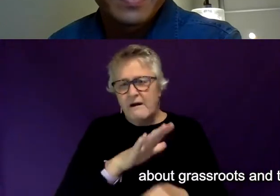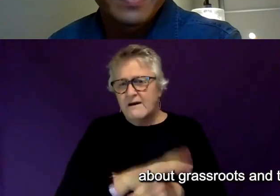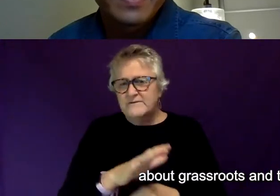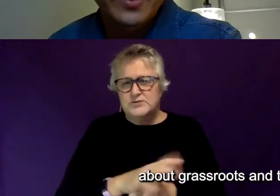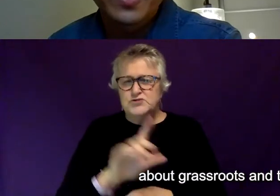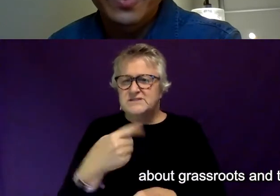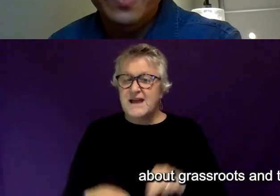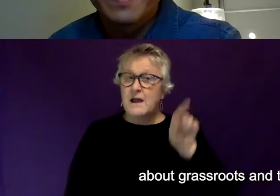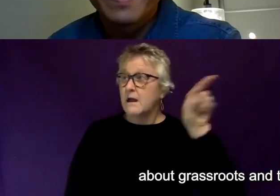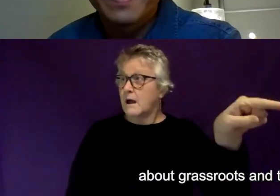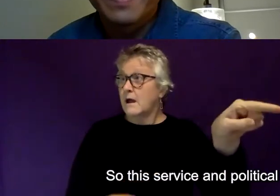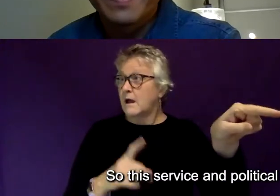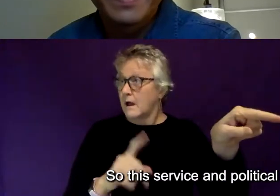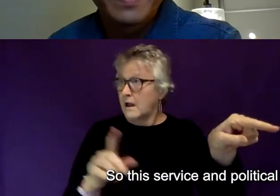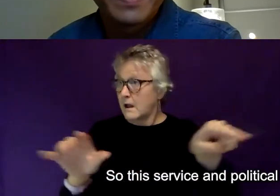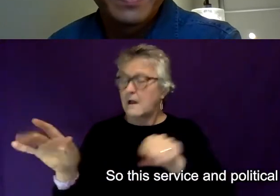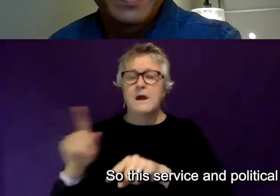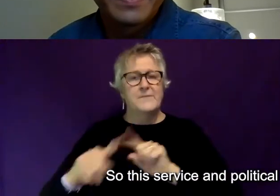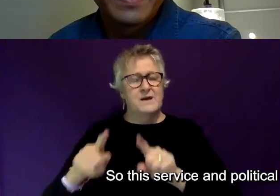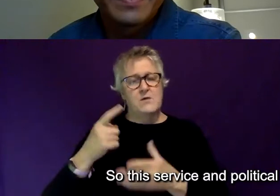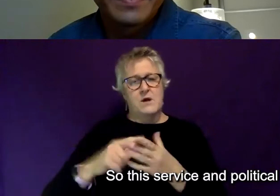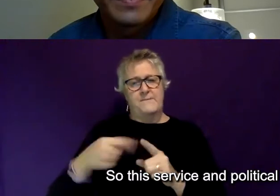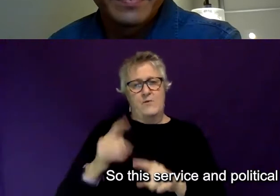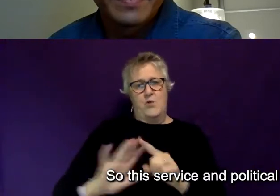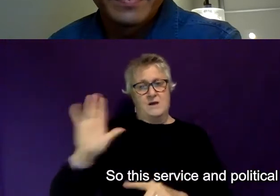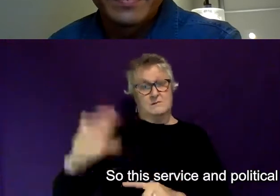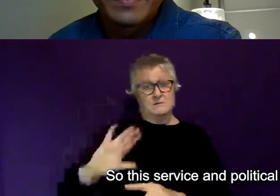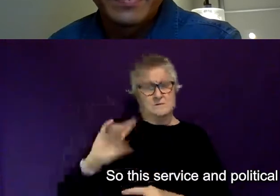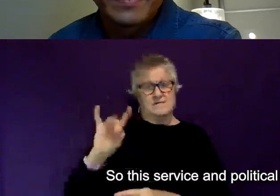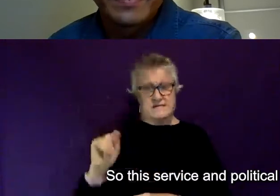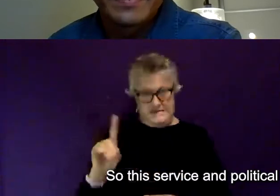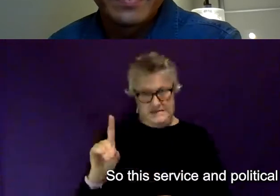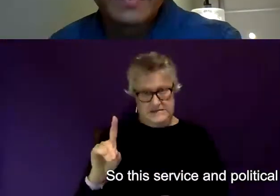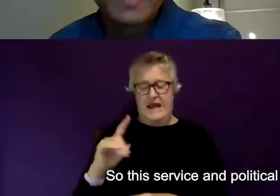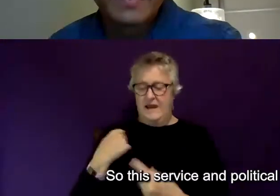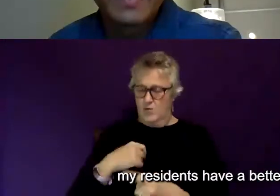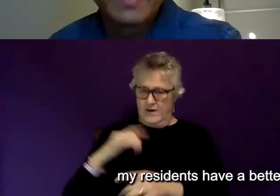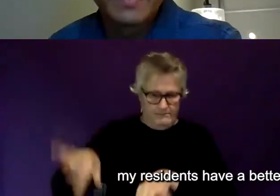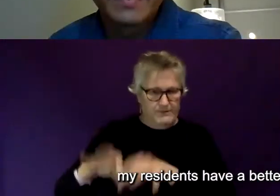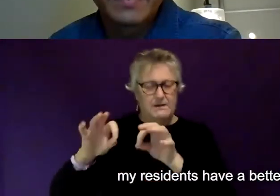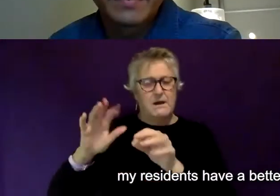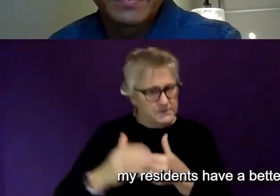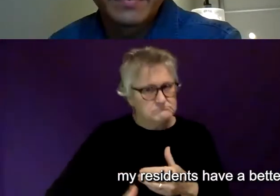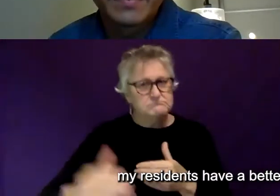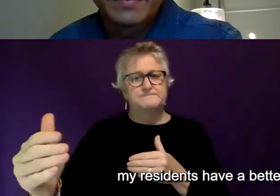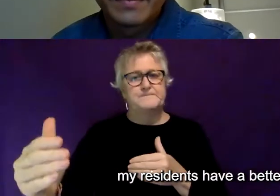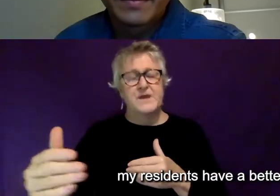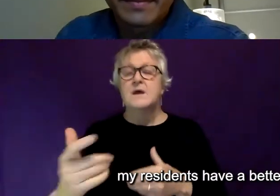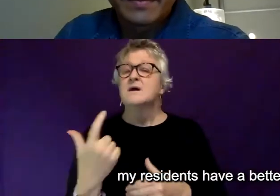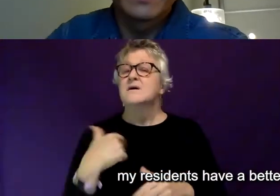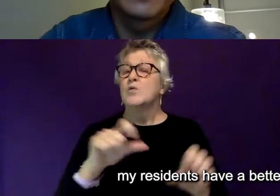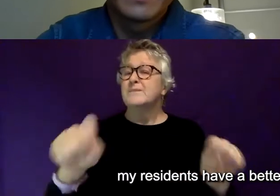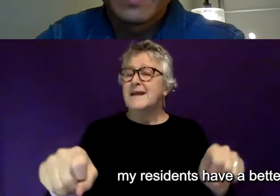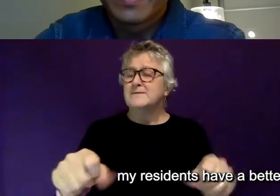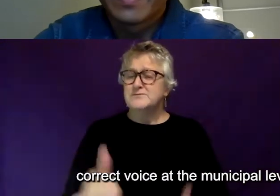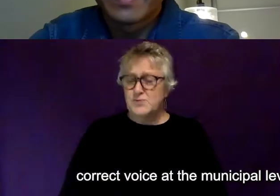about grassroots and the success of this party. So this service and political drive has enabled me to help my residents have